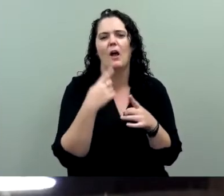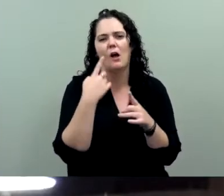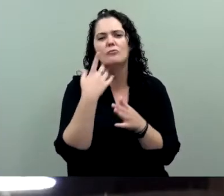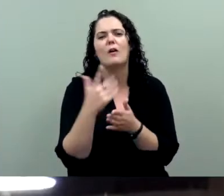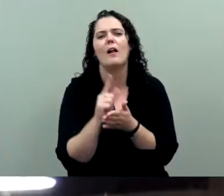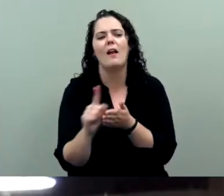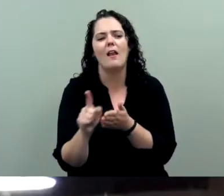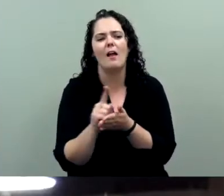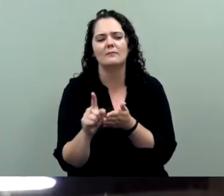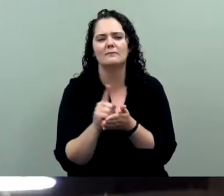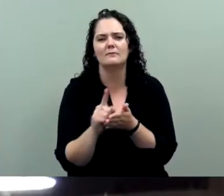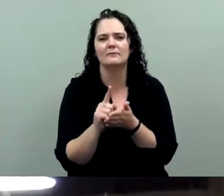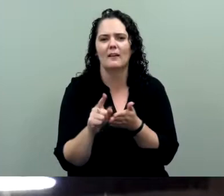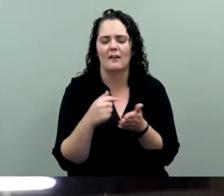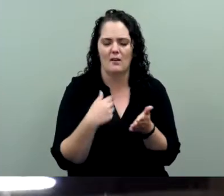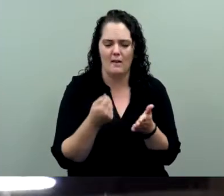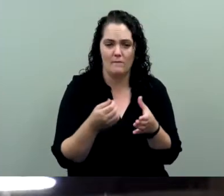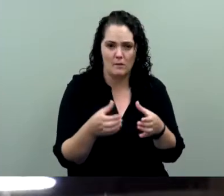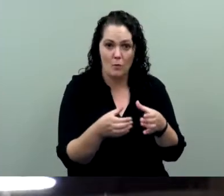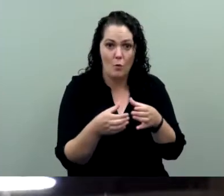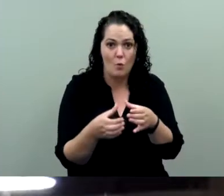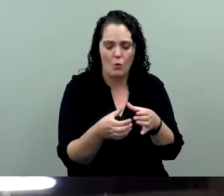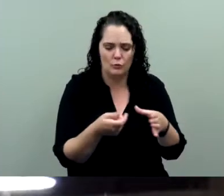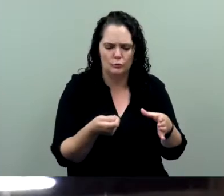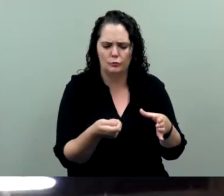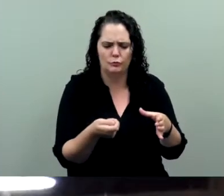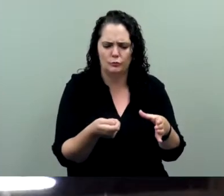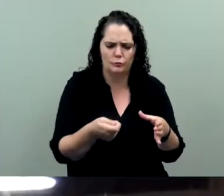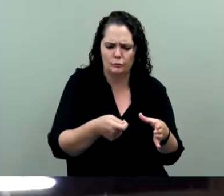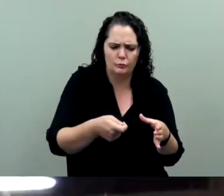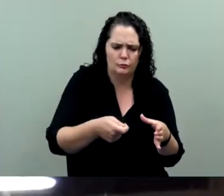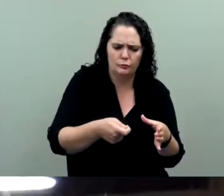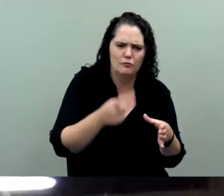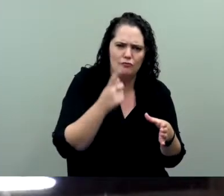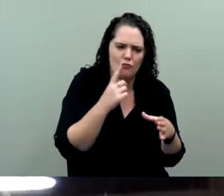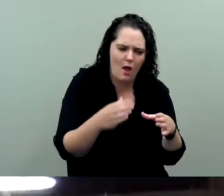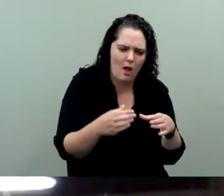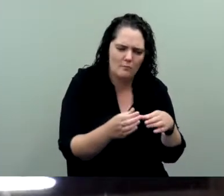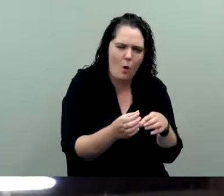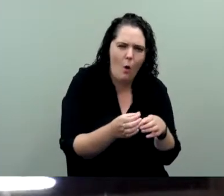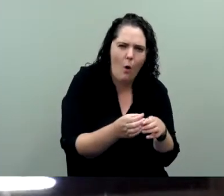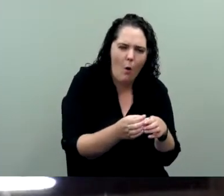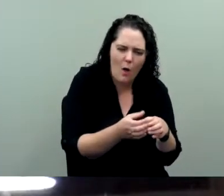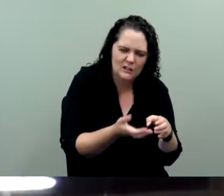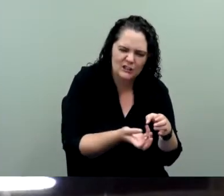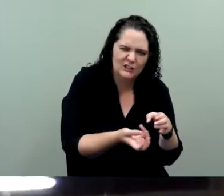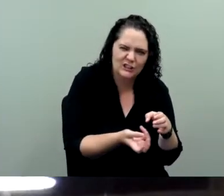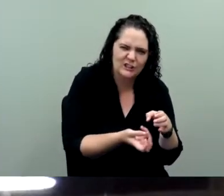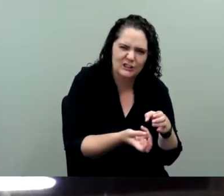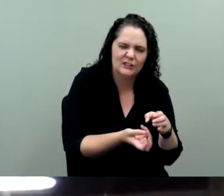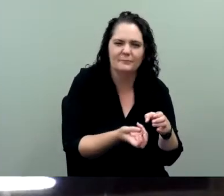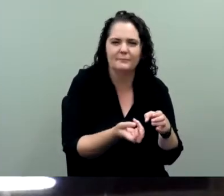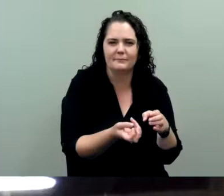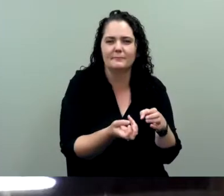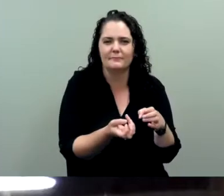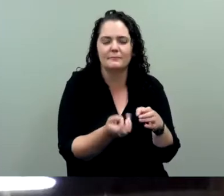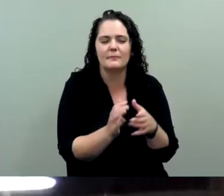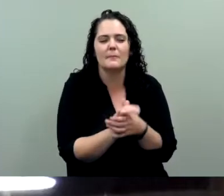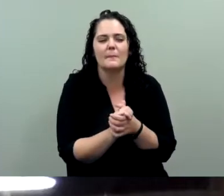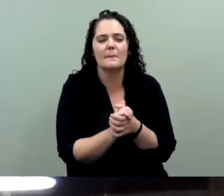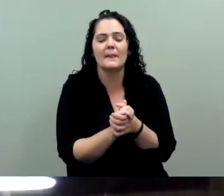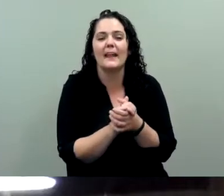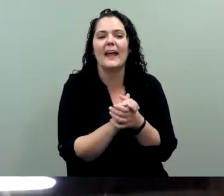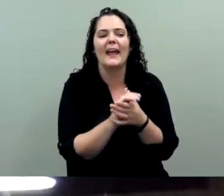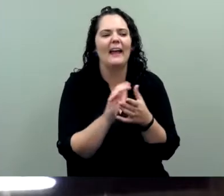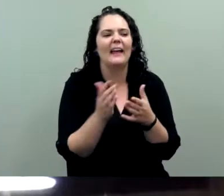little bit too, just as the water is cooking off to really concentrate and get that in there. So you'll need that and then just something to